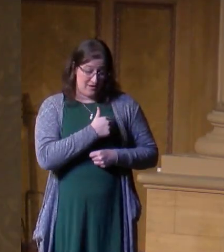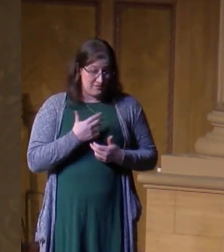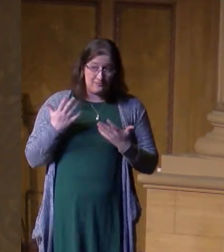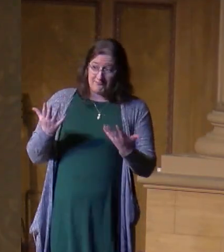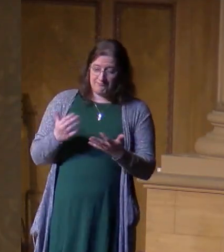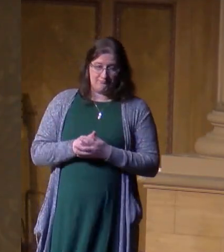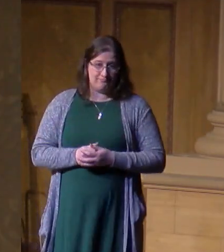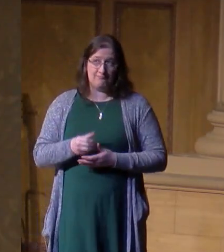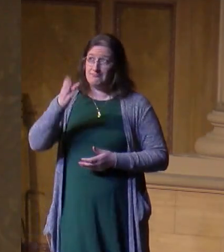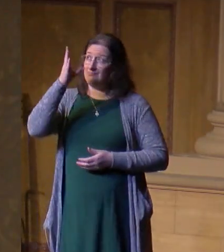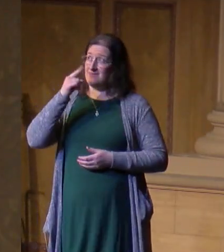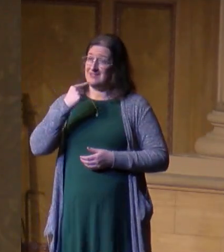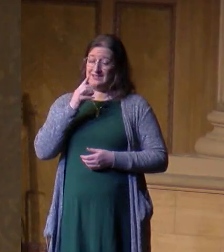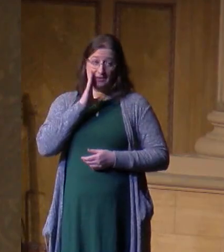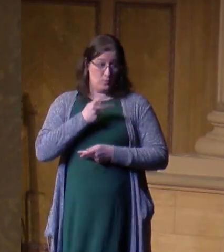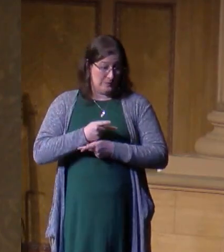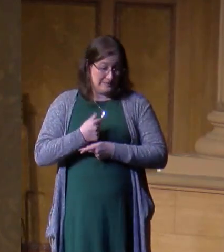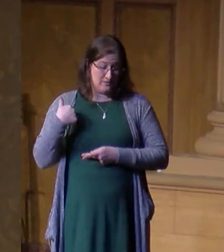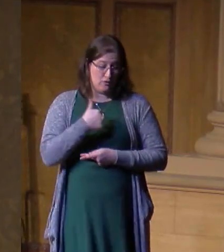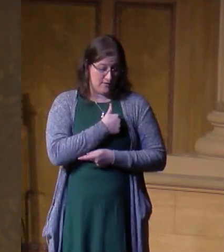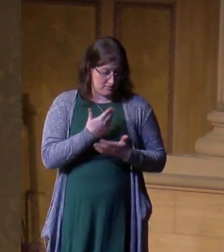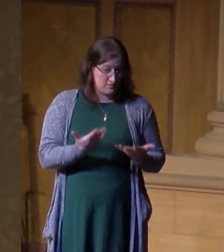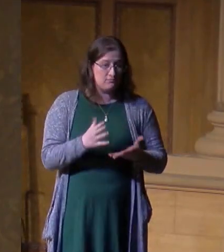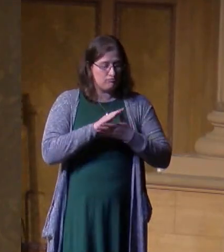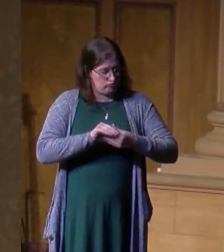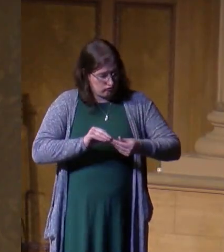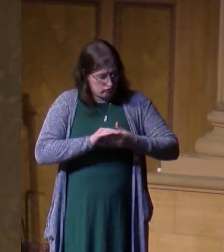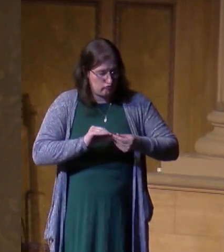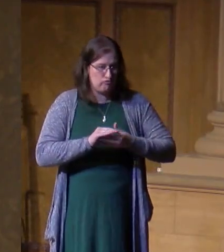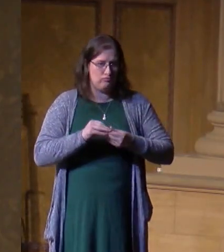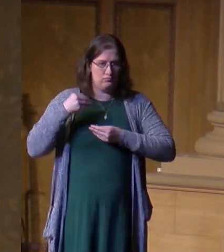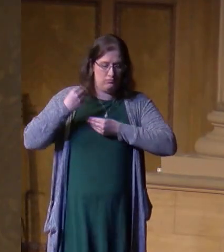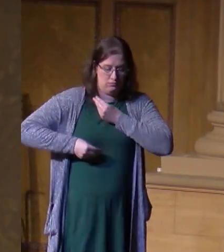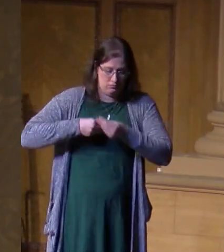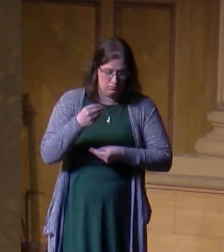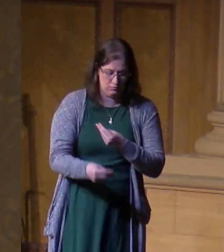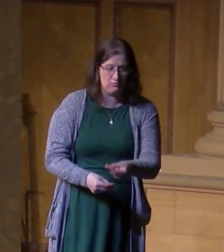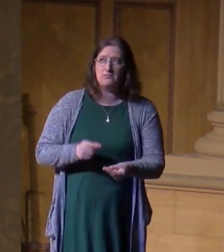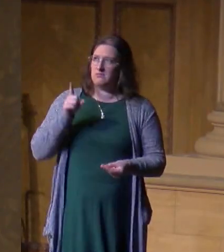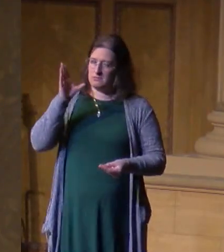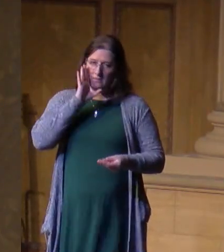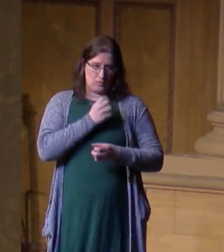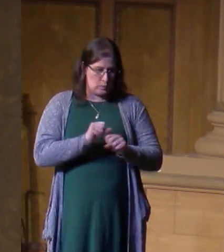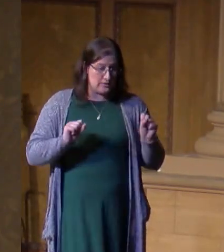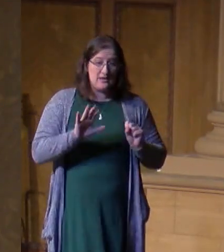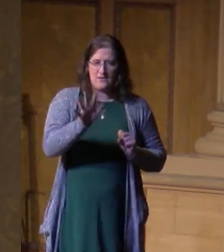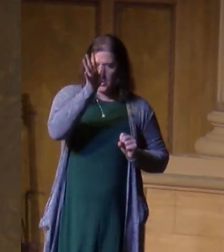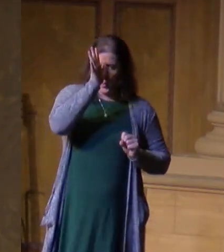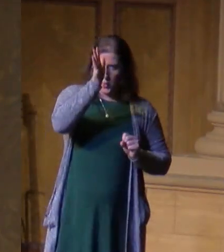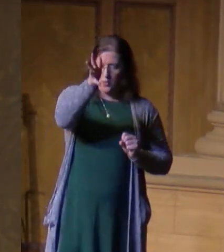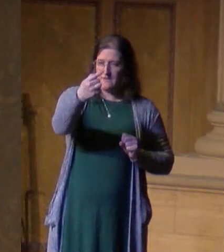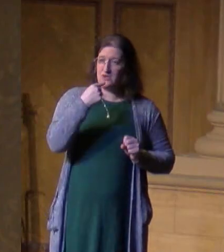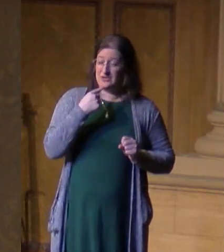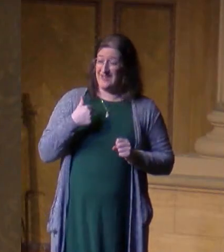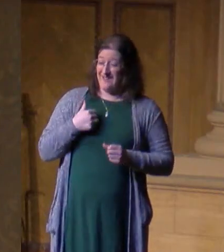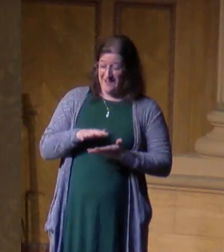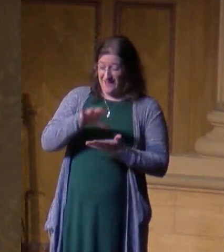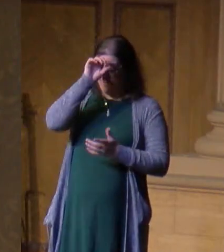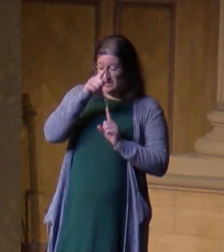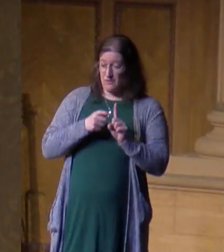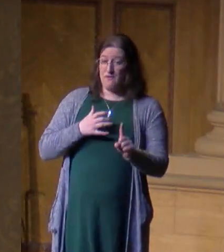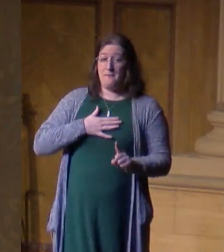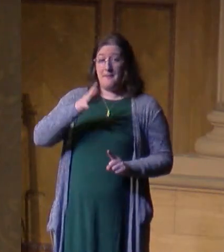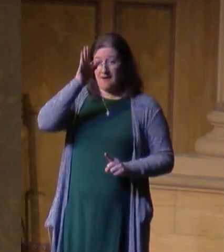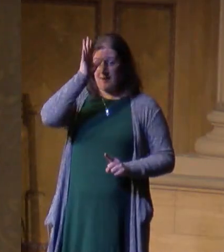Here's how he said he's going to take care of us, how he's going to bring salvation. And your grandfather saying, I learned this from my grandfather,